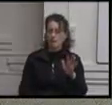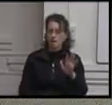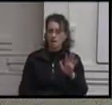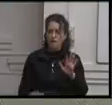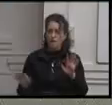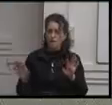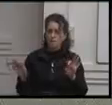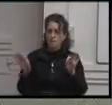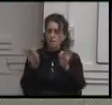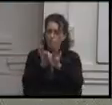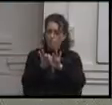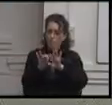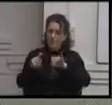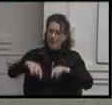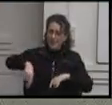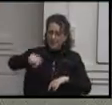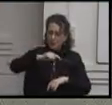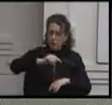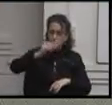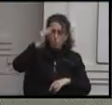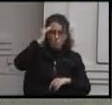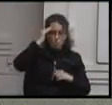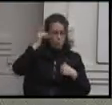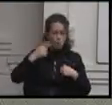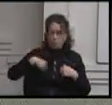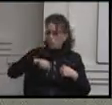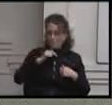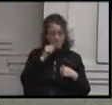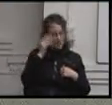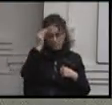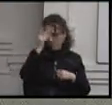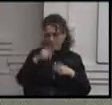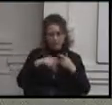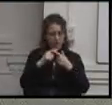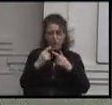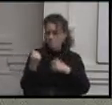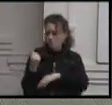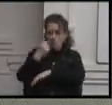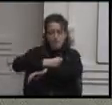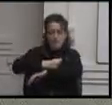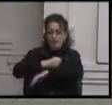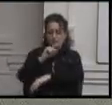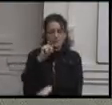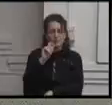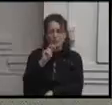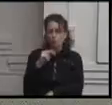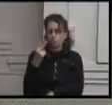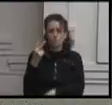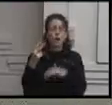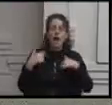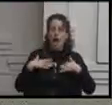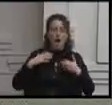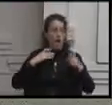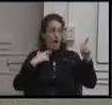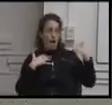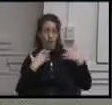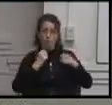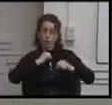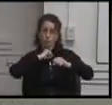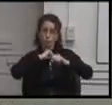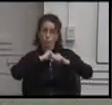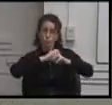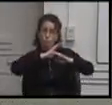discussion has it been said that we have been contemplating closing Station 2. This is called preventative maintenance. Right.